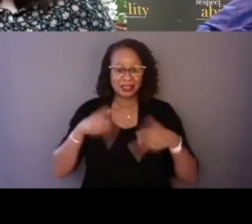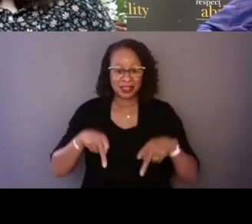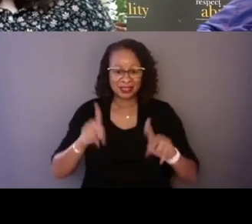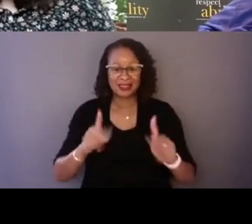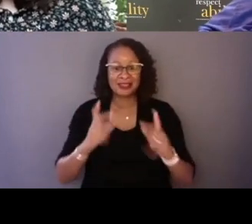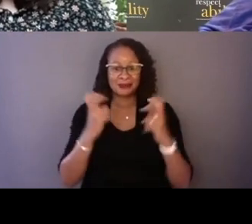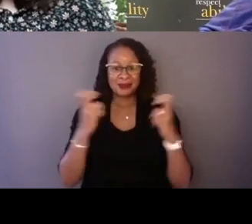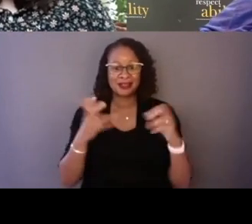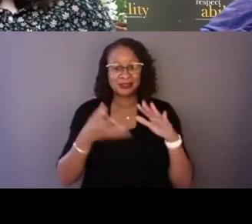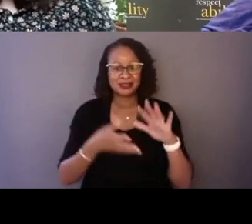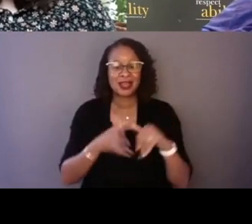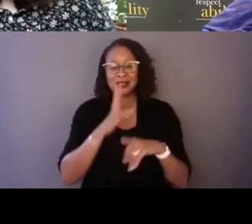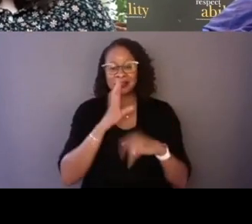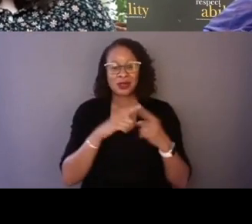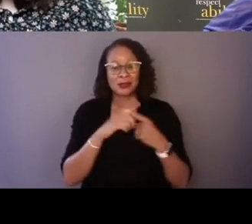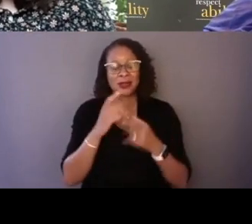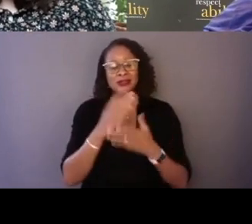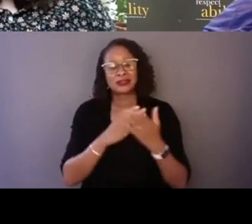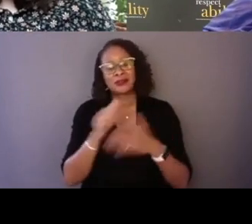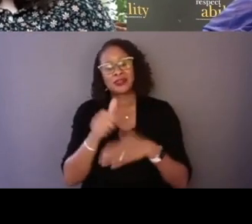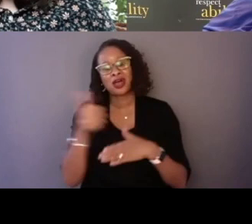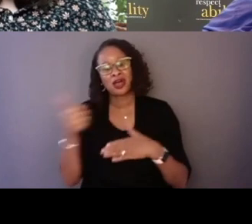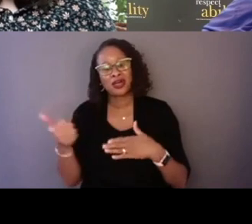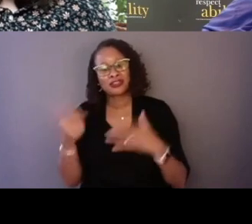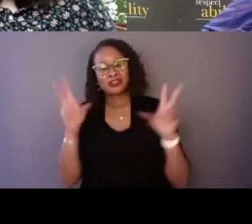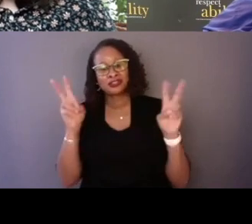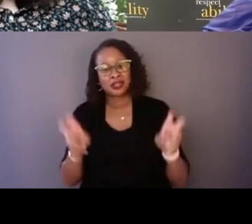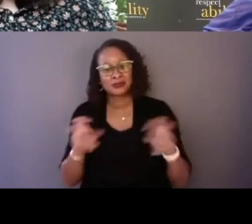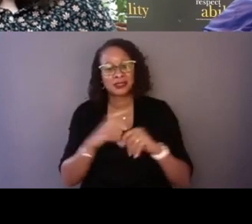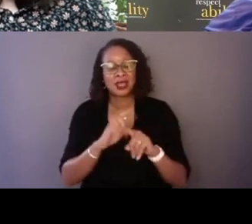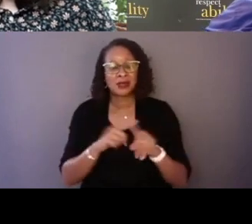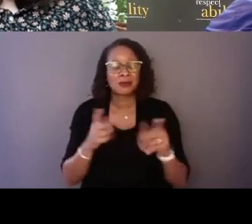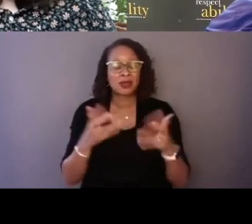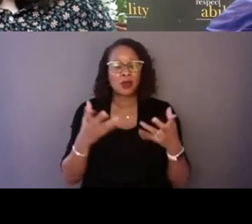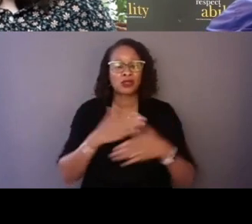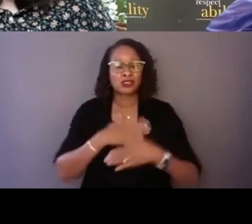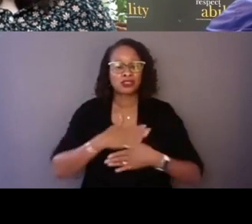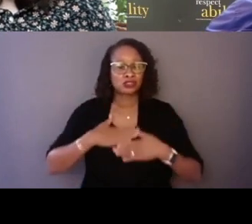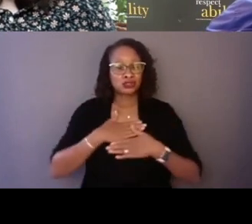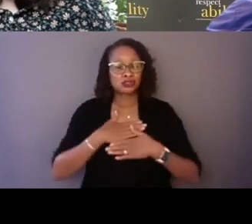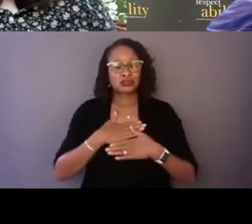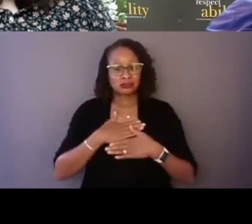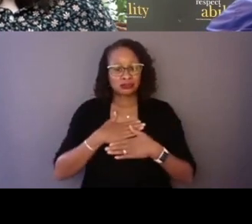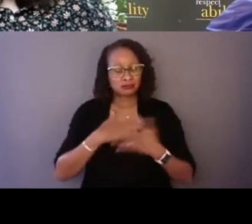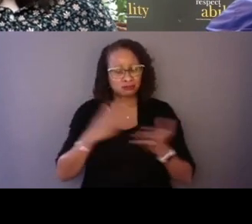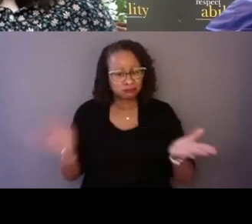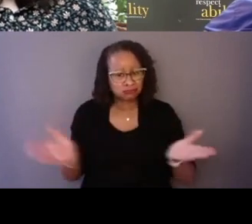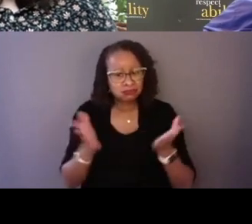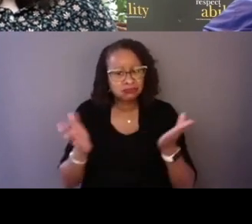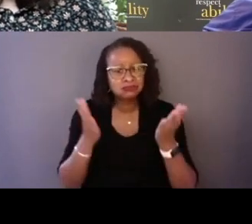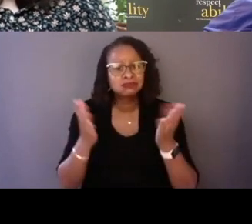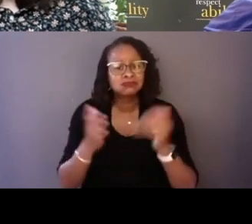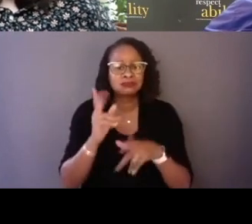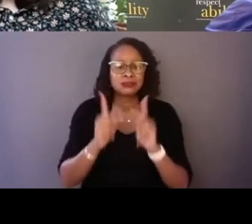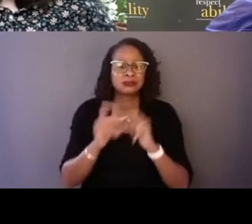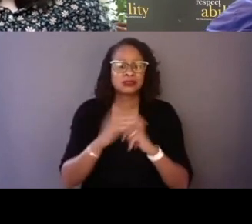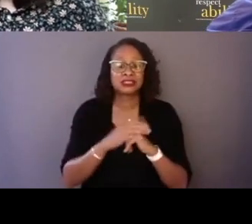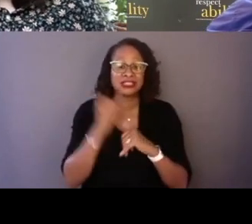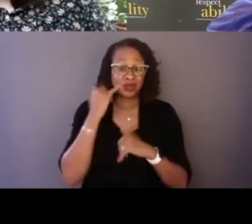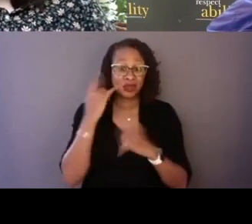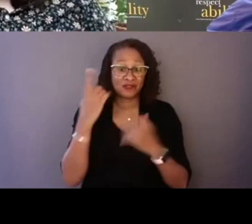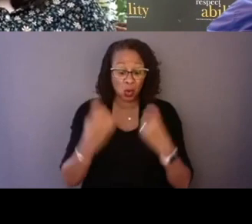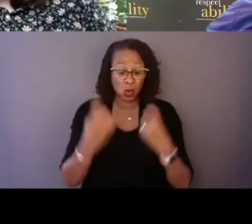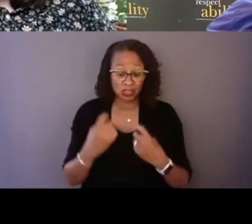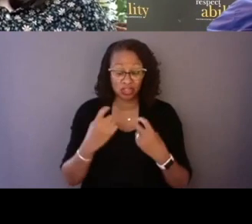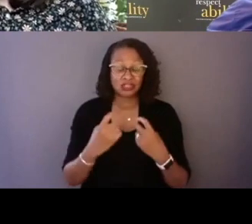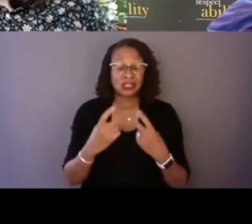panelists talk about some of these other topics. But I really want to encourage people, if you have a question about the topic of this